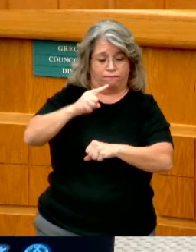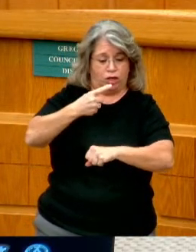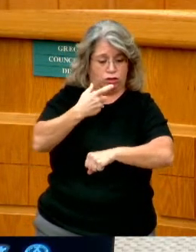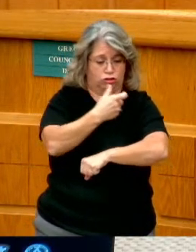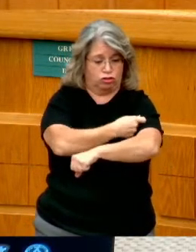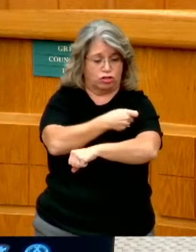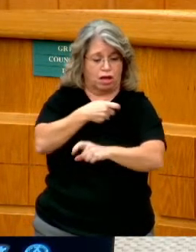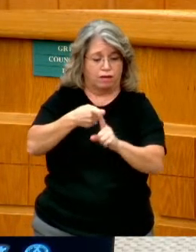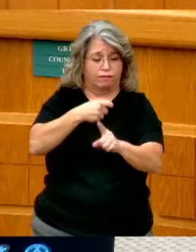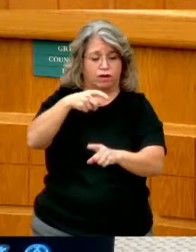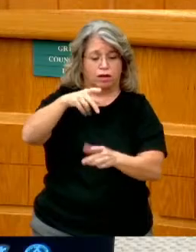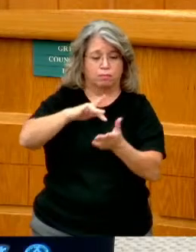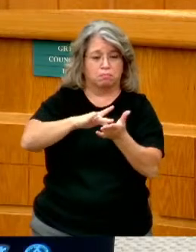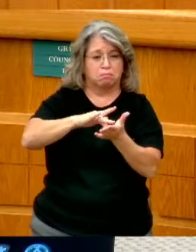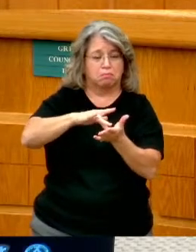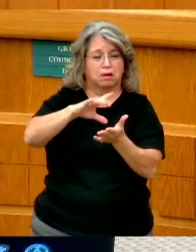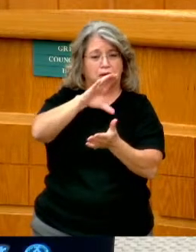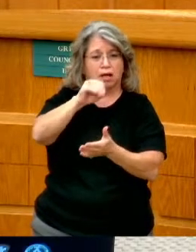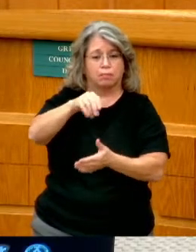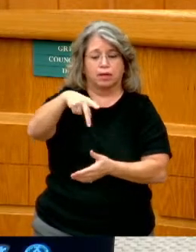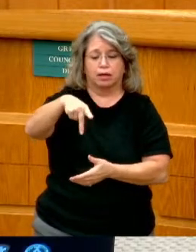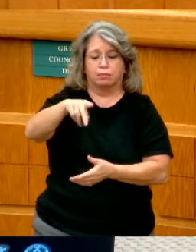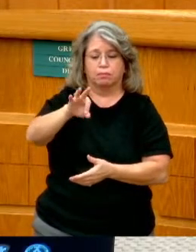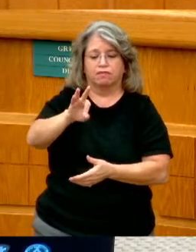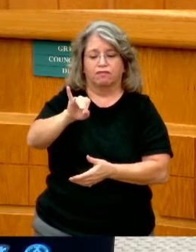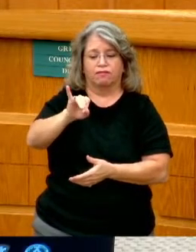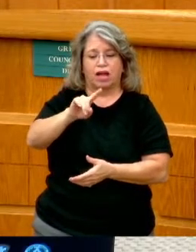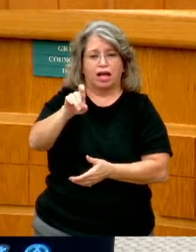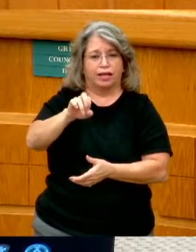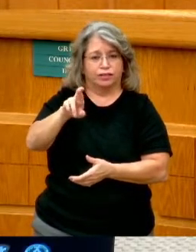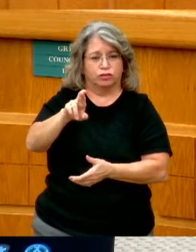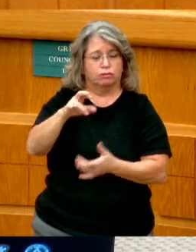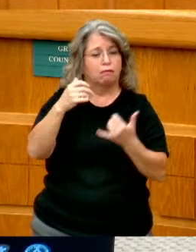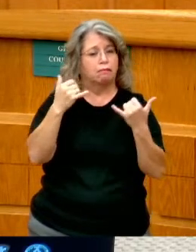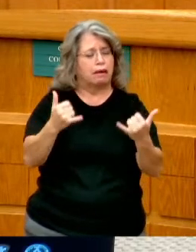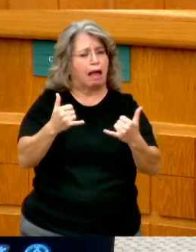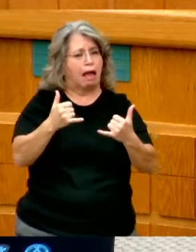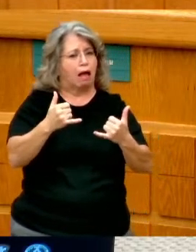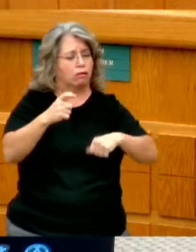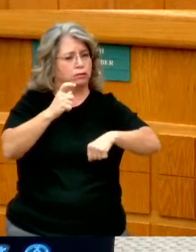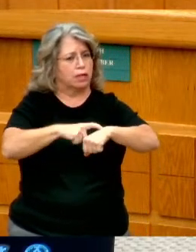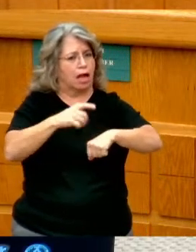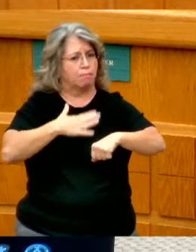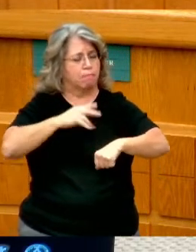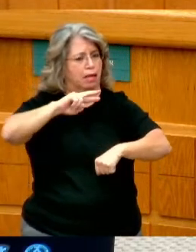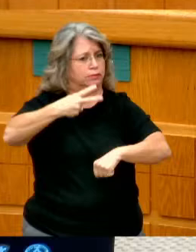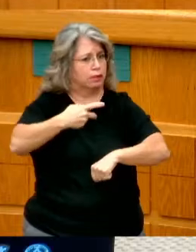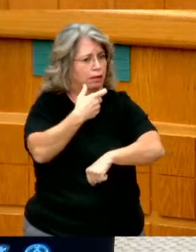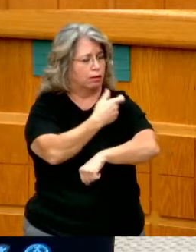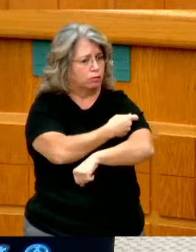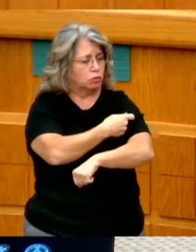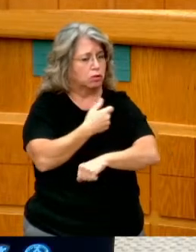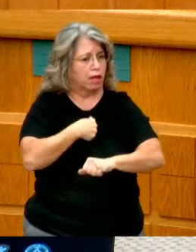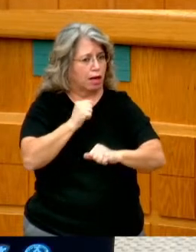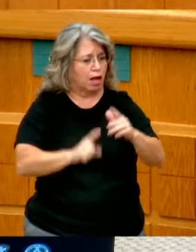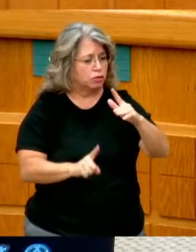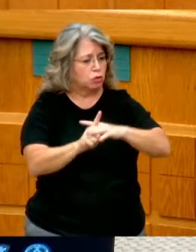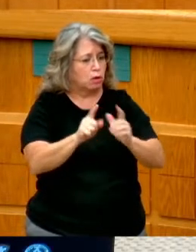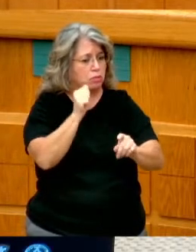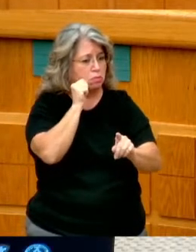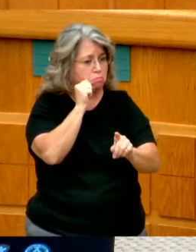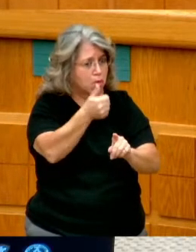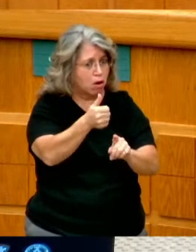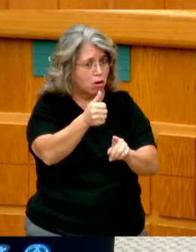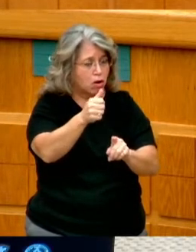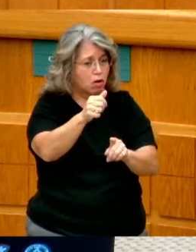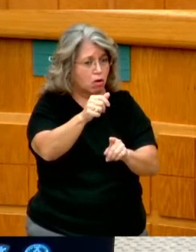and it's now time for my second dose? Can I come tomorrow to the Richard Borchard Fairground to get that second dose?